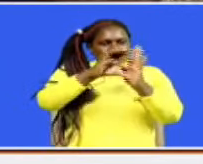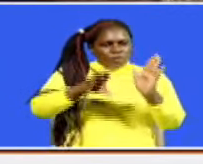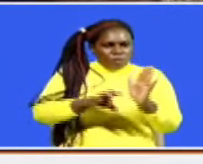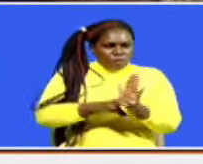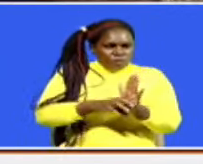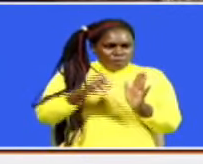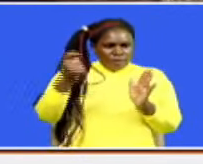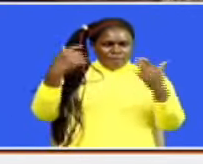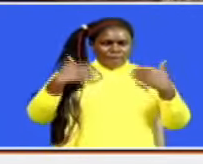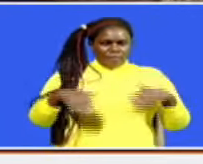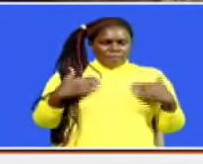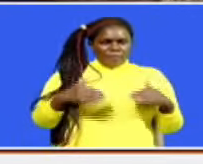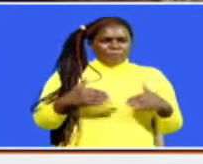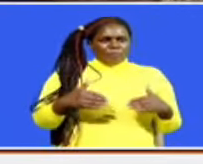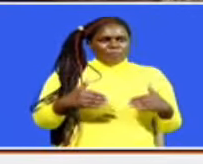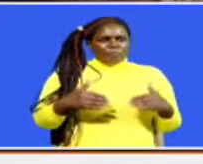does